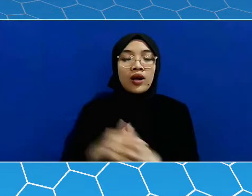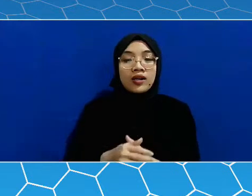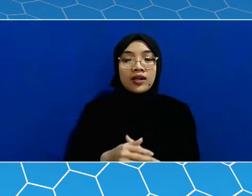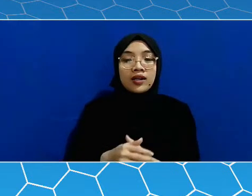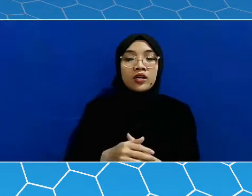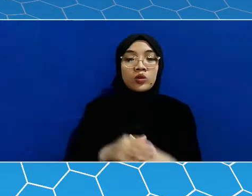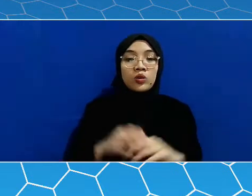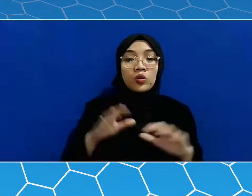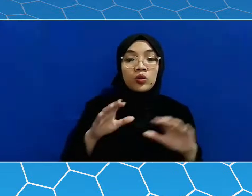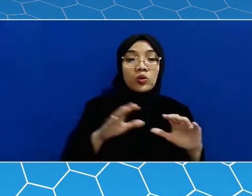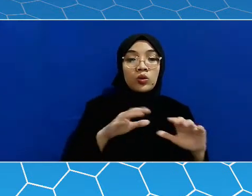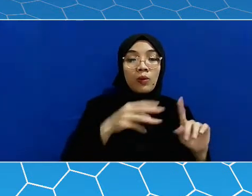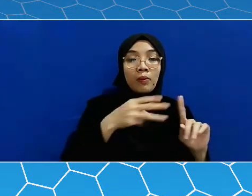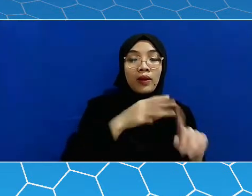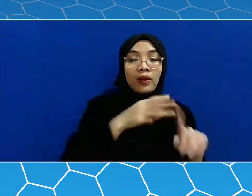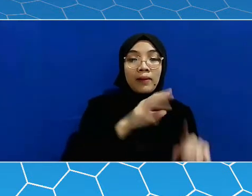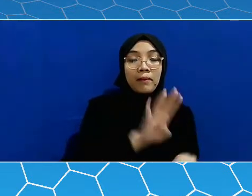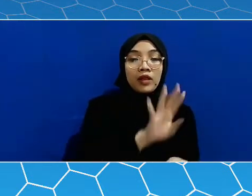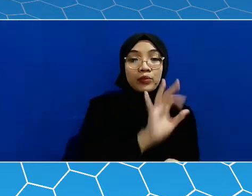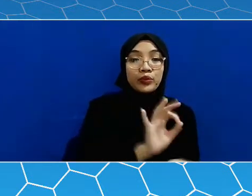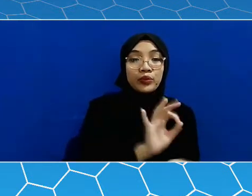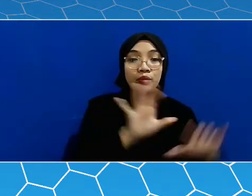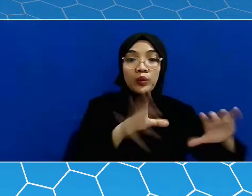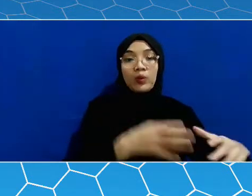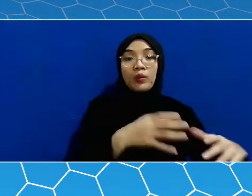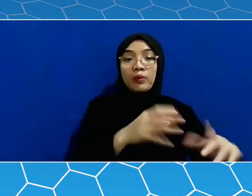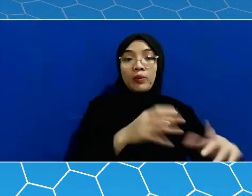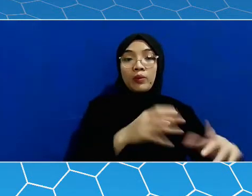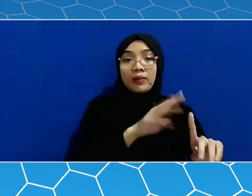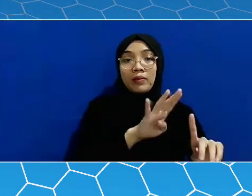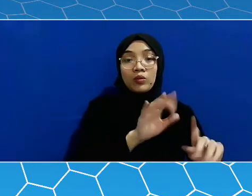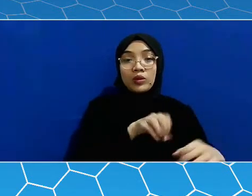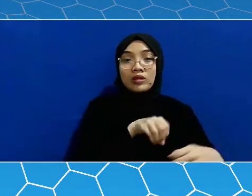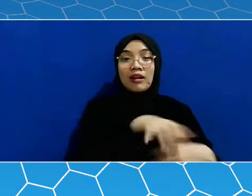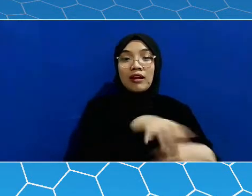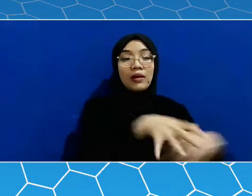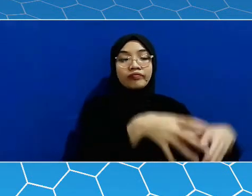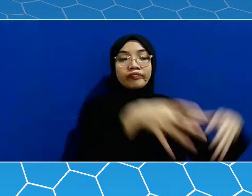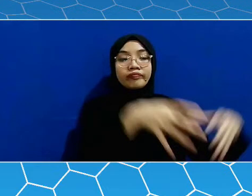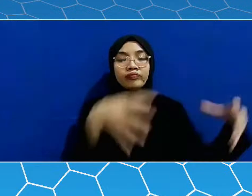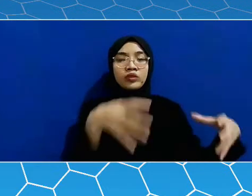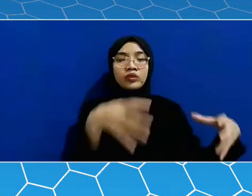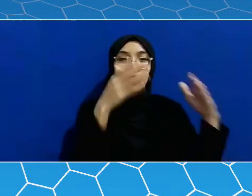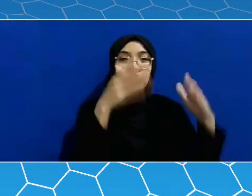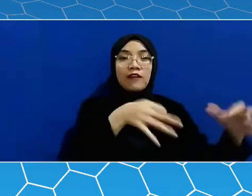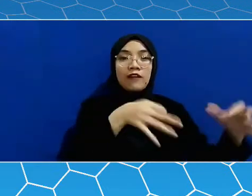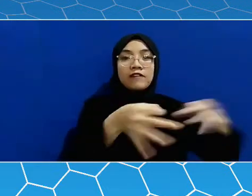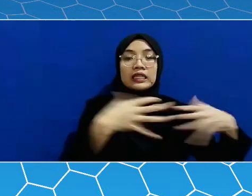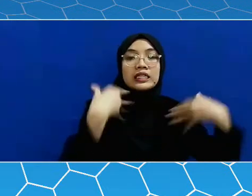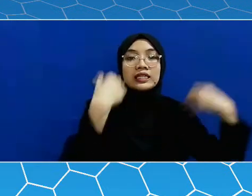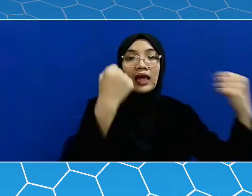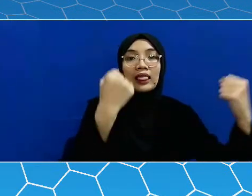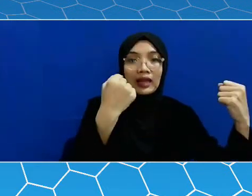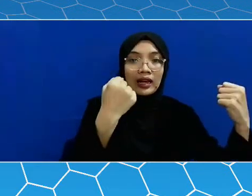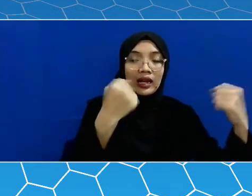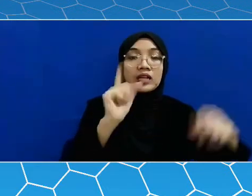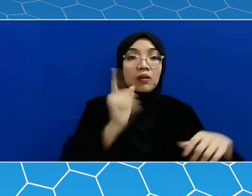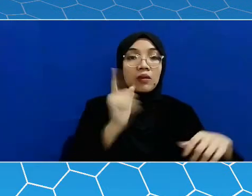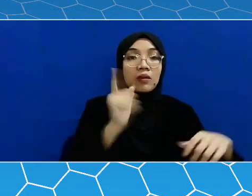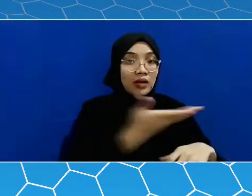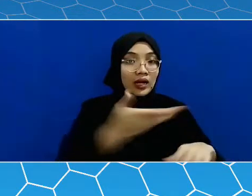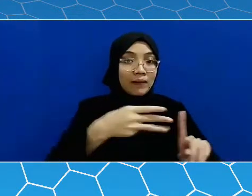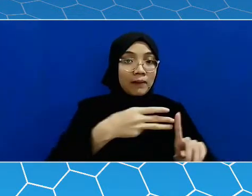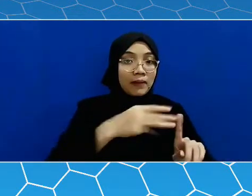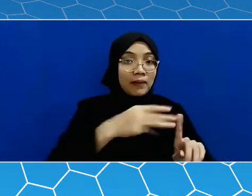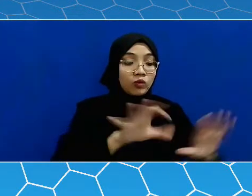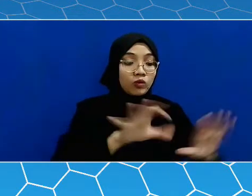a significant impacts on our public facilities because majority of them are basically financially unable. Therefore, I think they